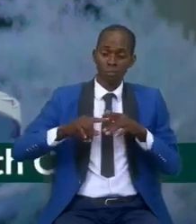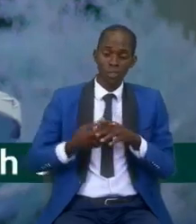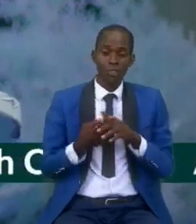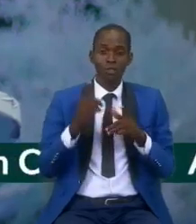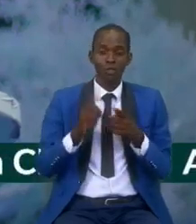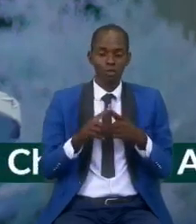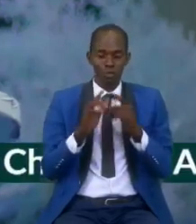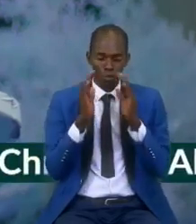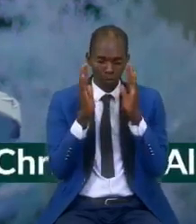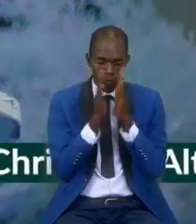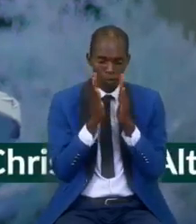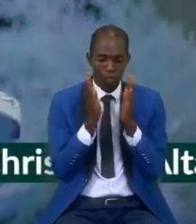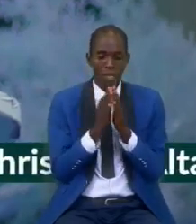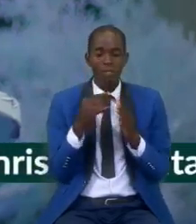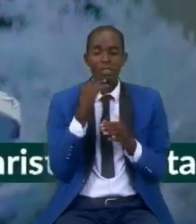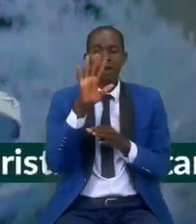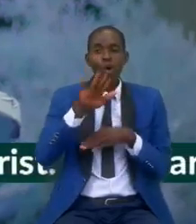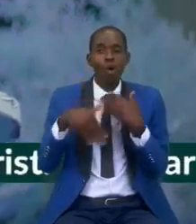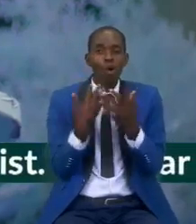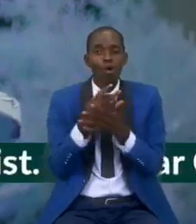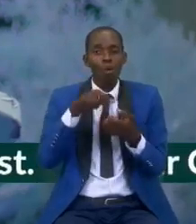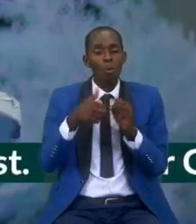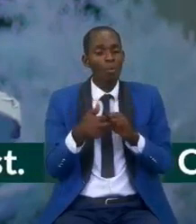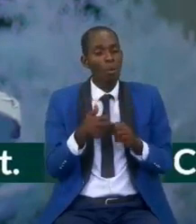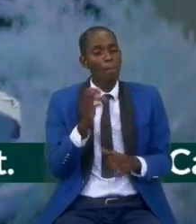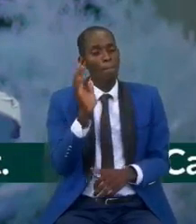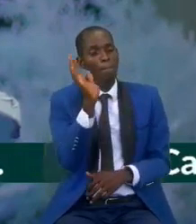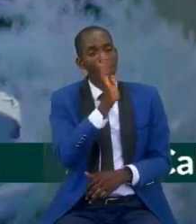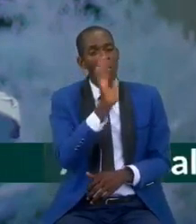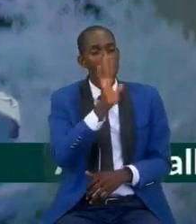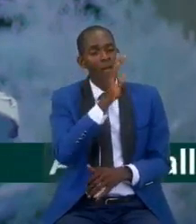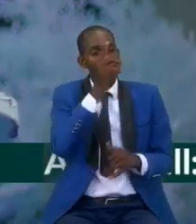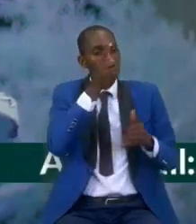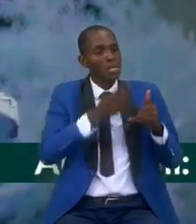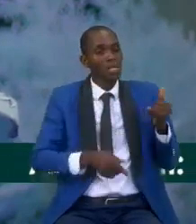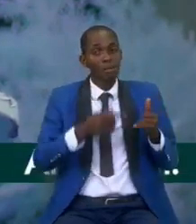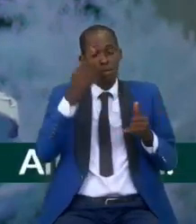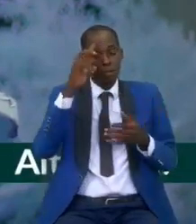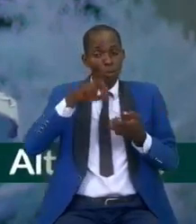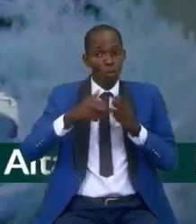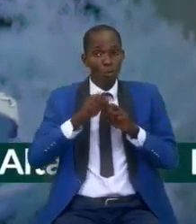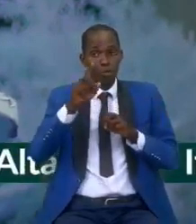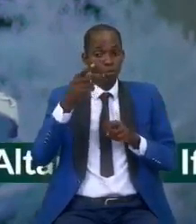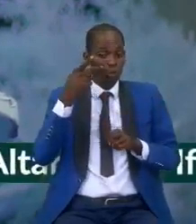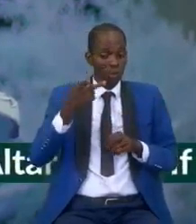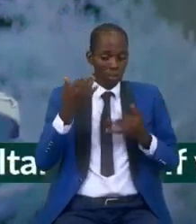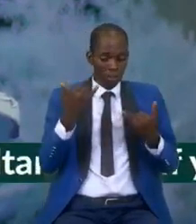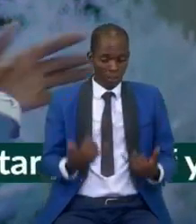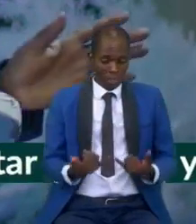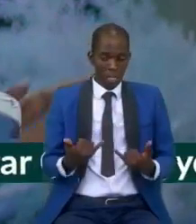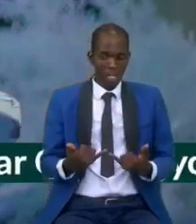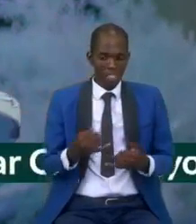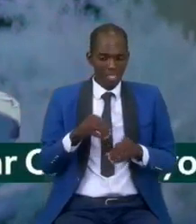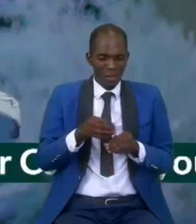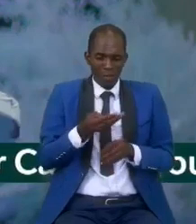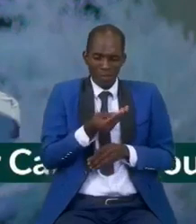the problem you see now, in some few minutes' time, you will see them no more. They are all